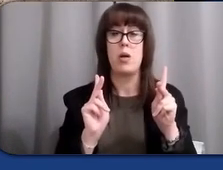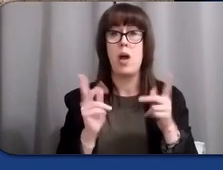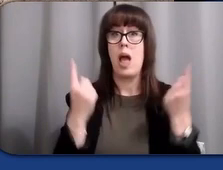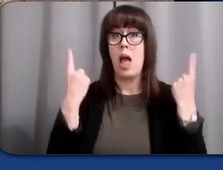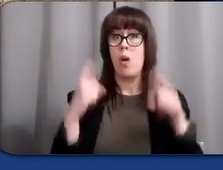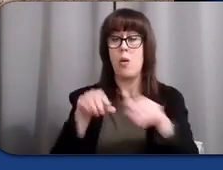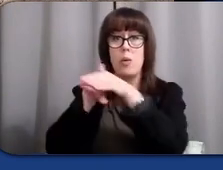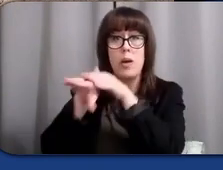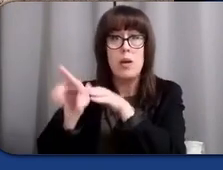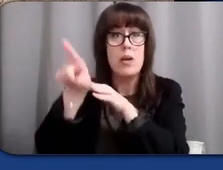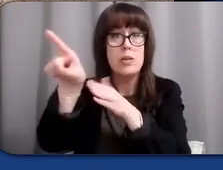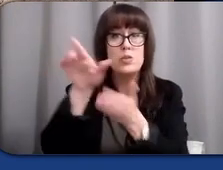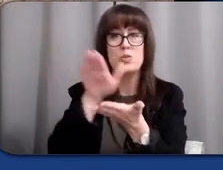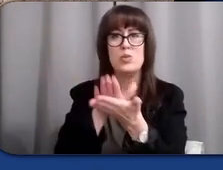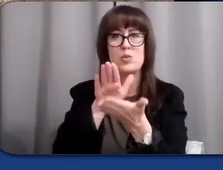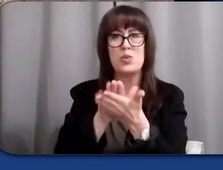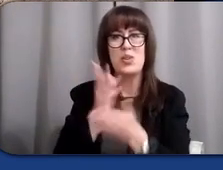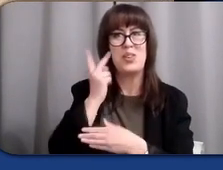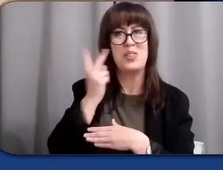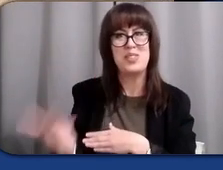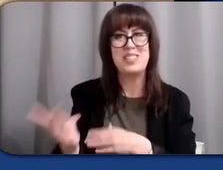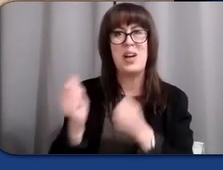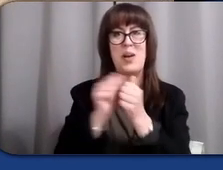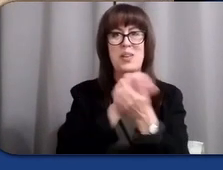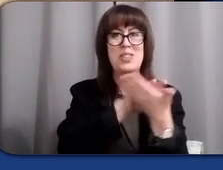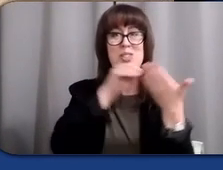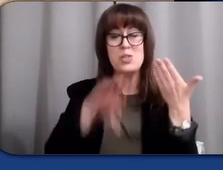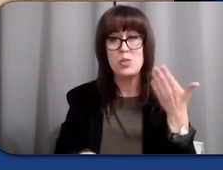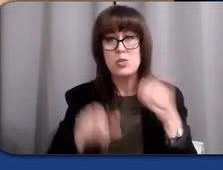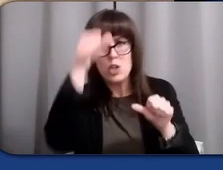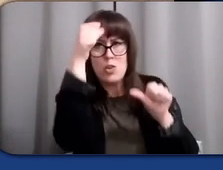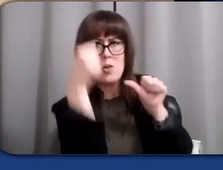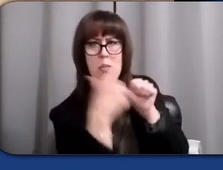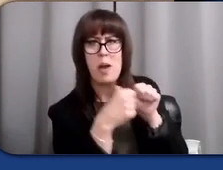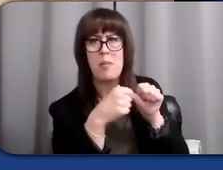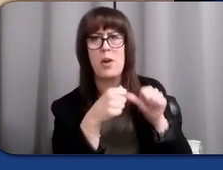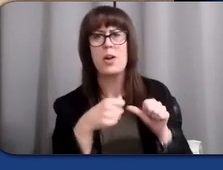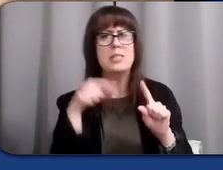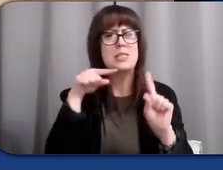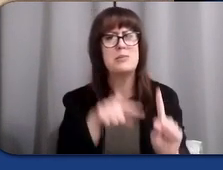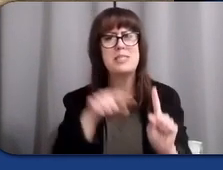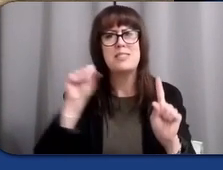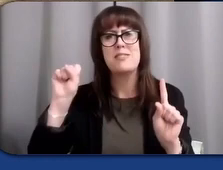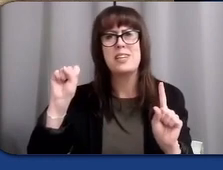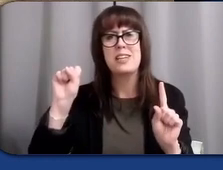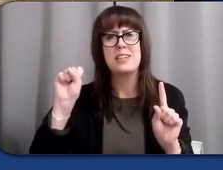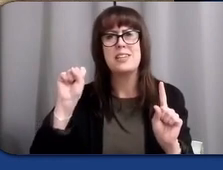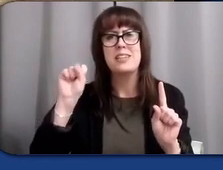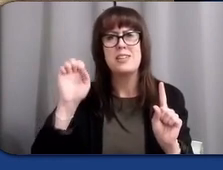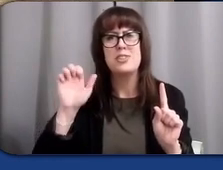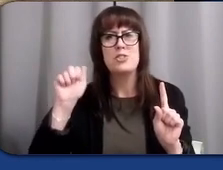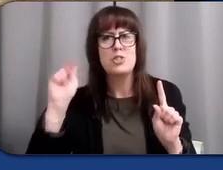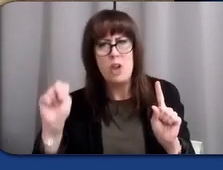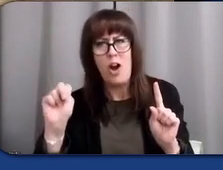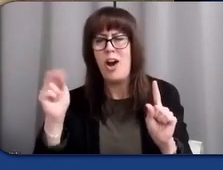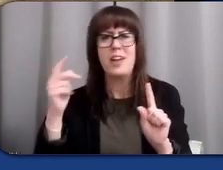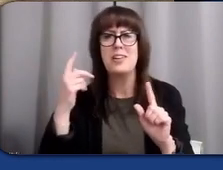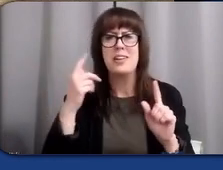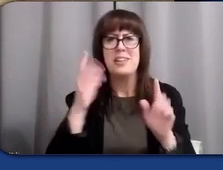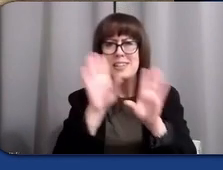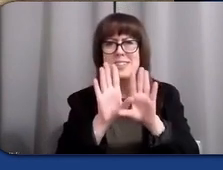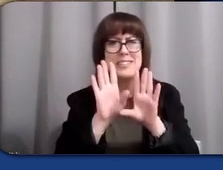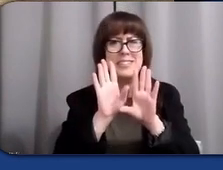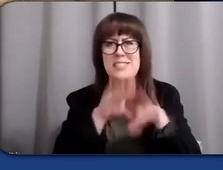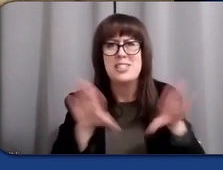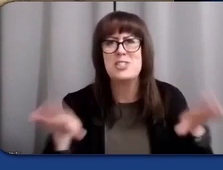with the students. Do you remember anything specific, Sean? Like, let's talk about these kids specifically, too, that this is going to help out. I